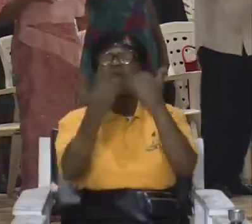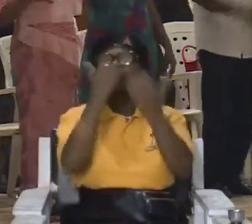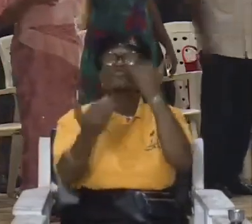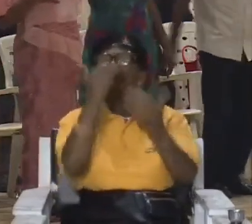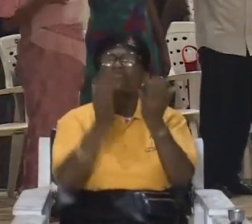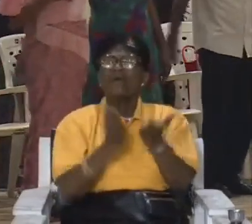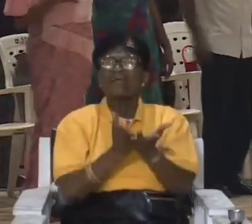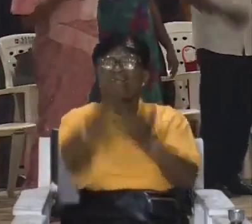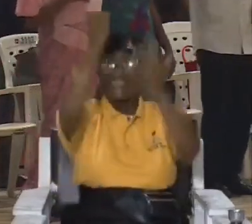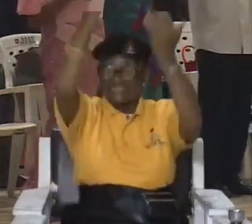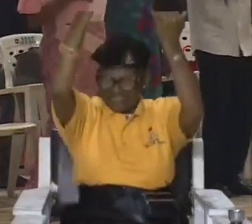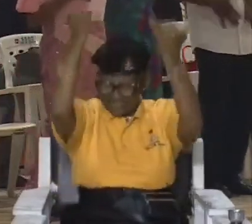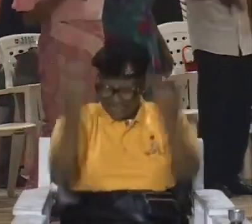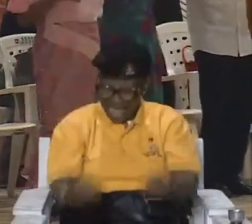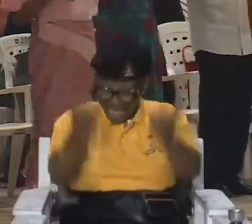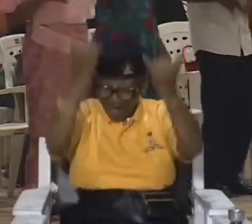now,